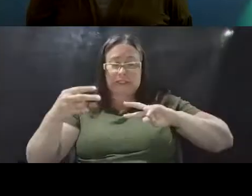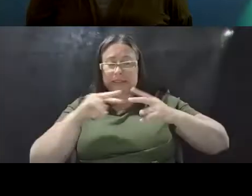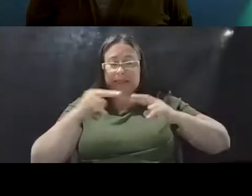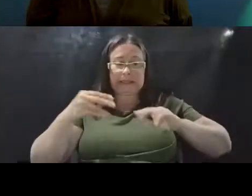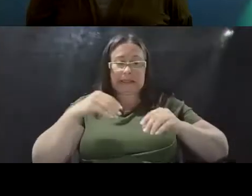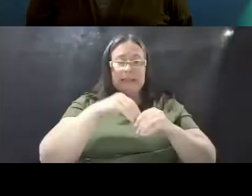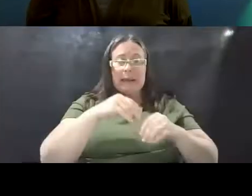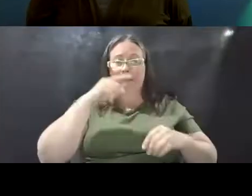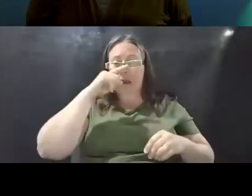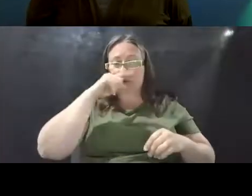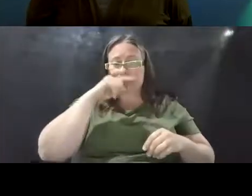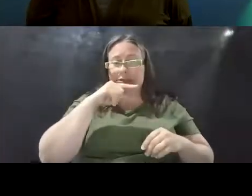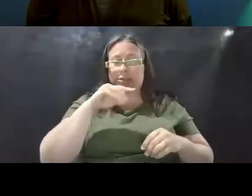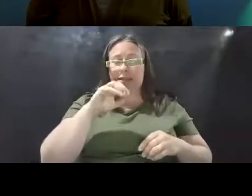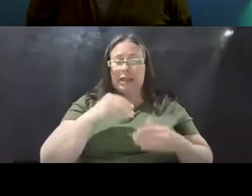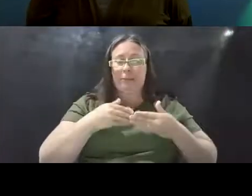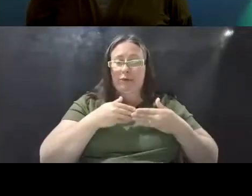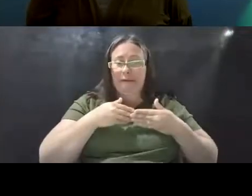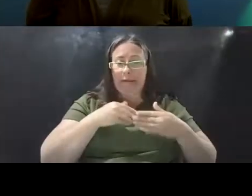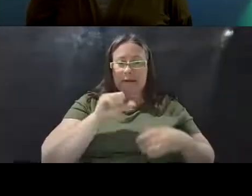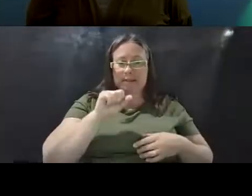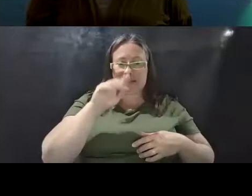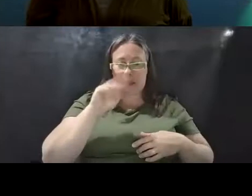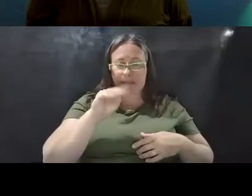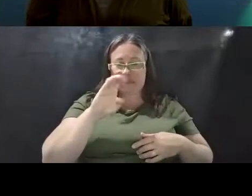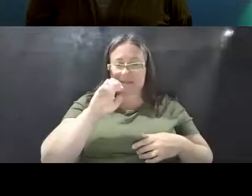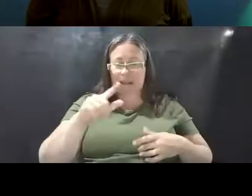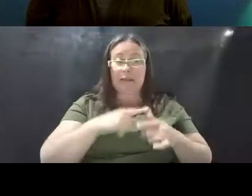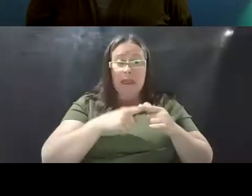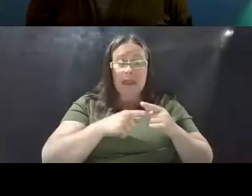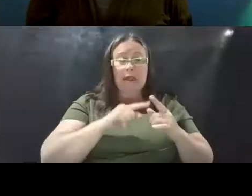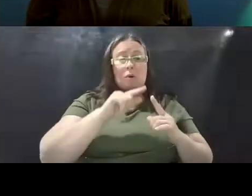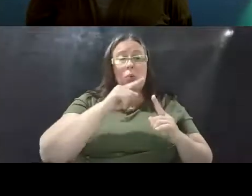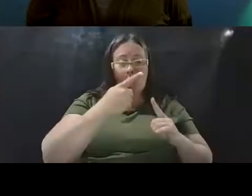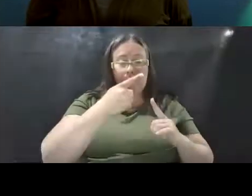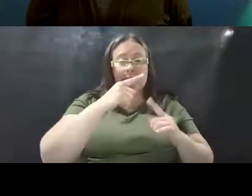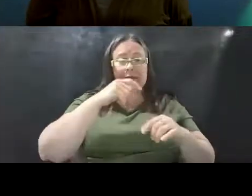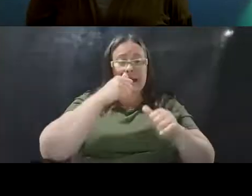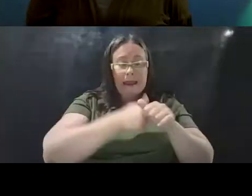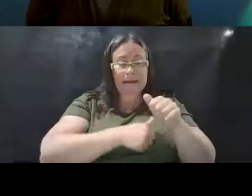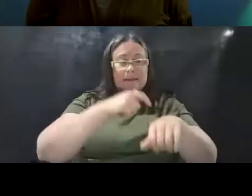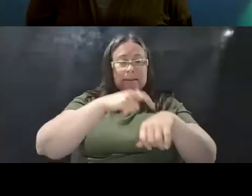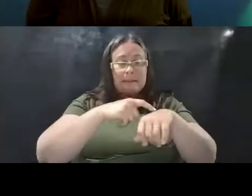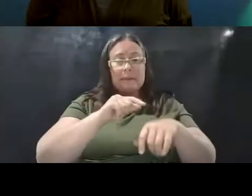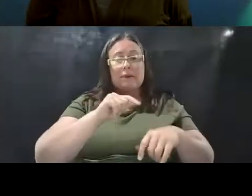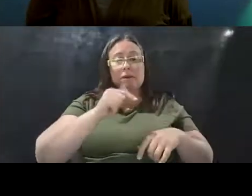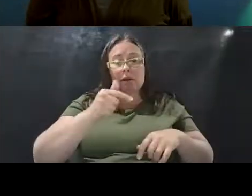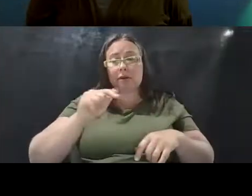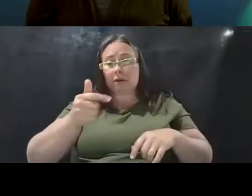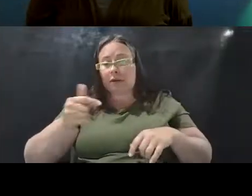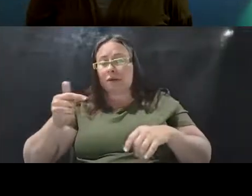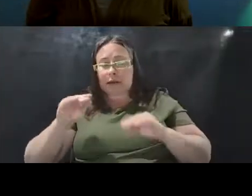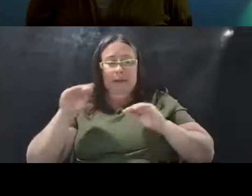embryonic stem cell. And then one by one in different combinations, started introducing those